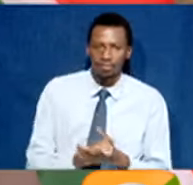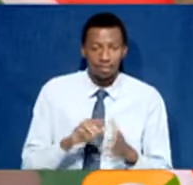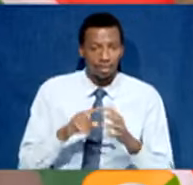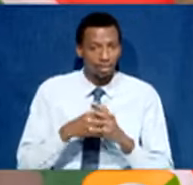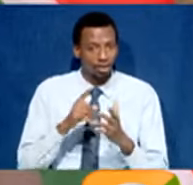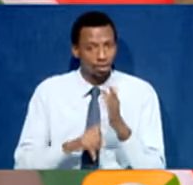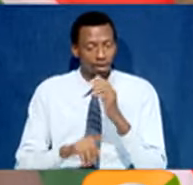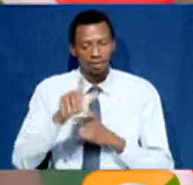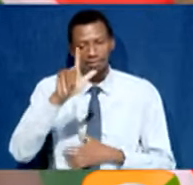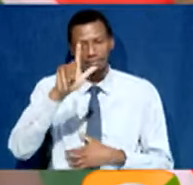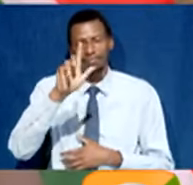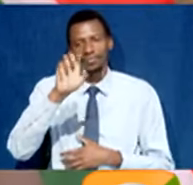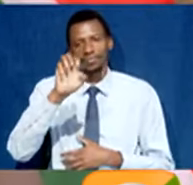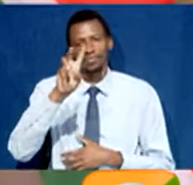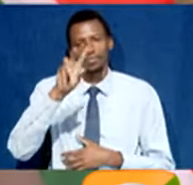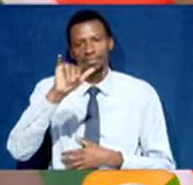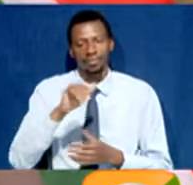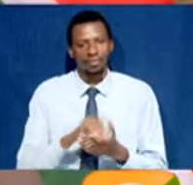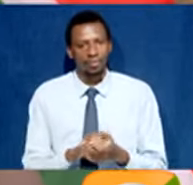I proposed